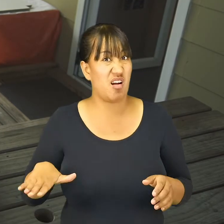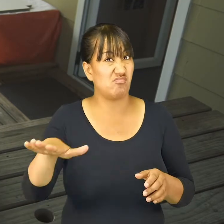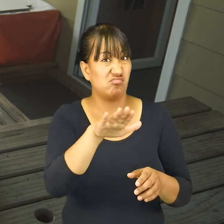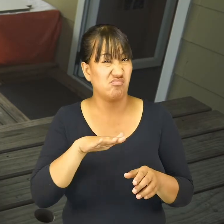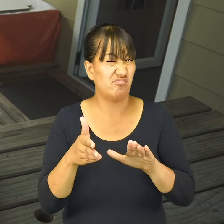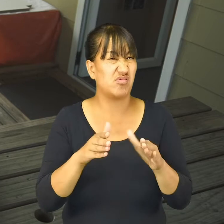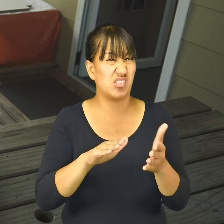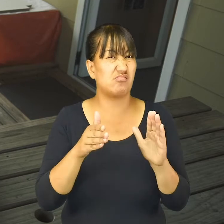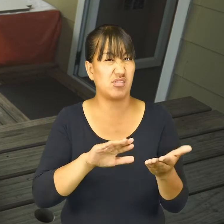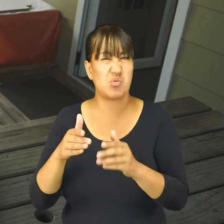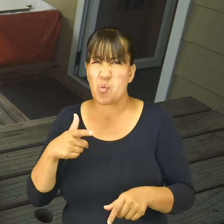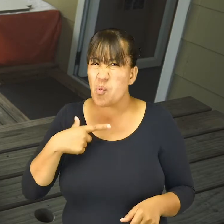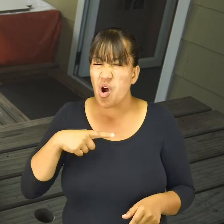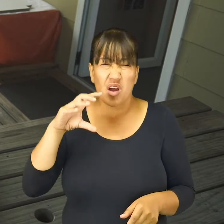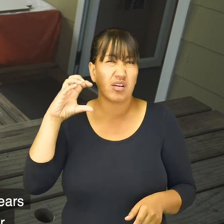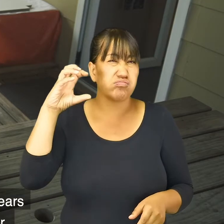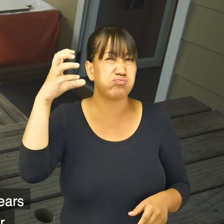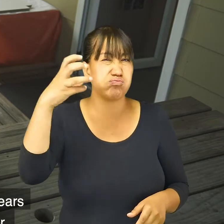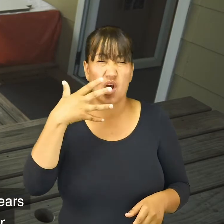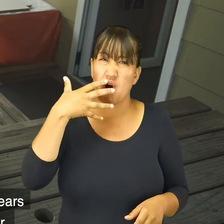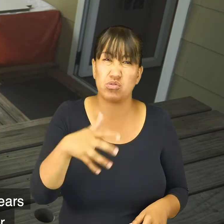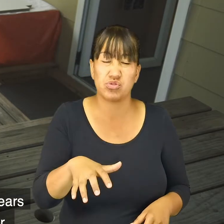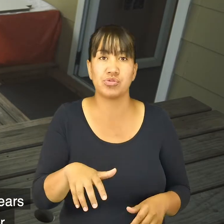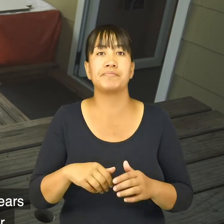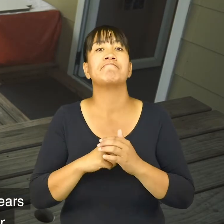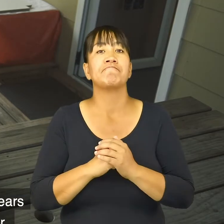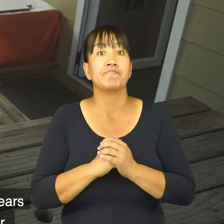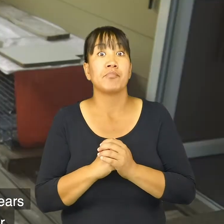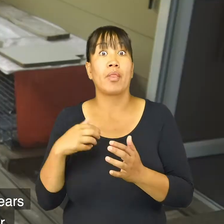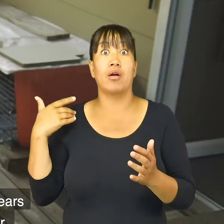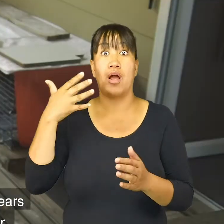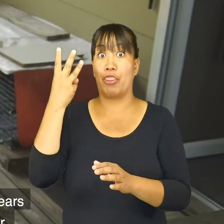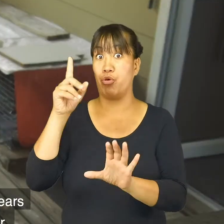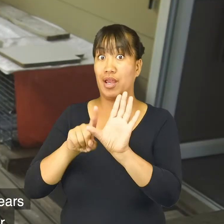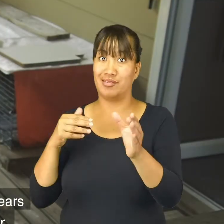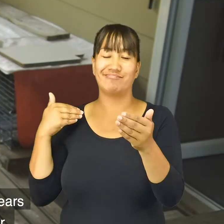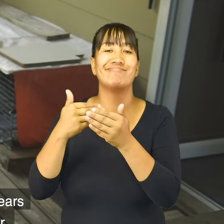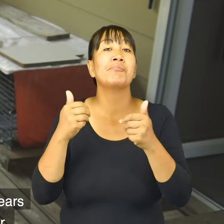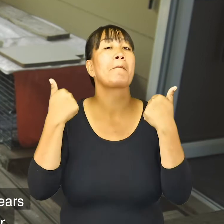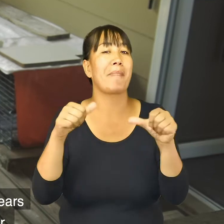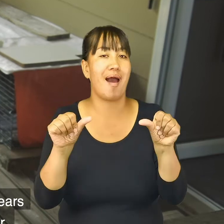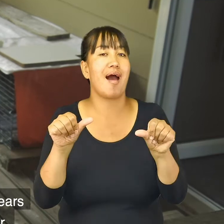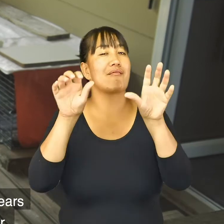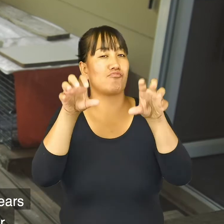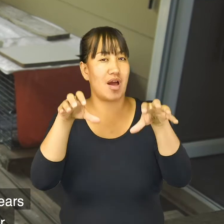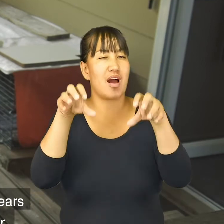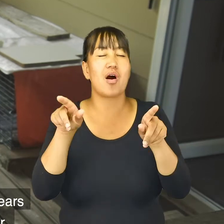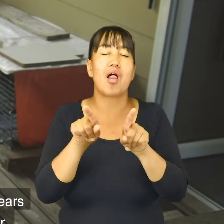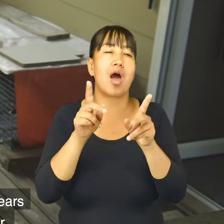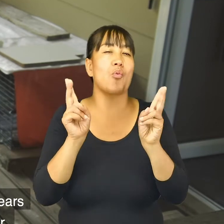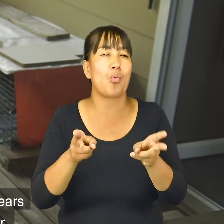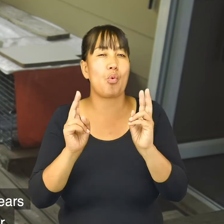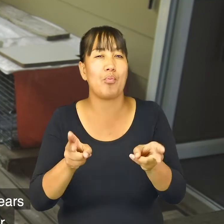paddocks, heat of the day, and it was killing them. So then we got about 3 years where it